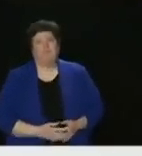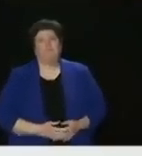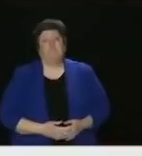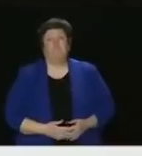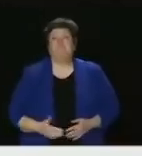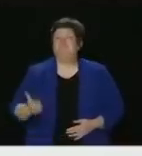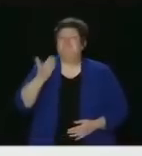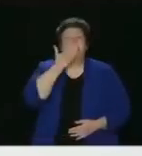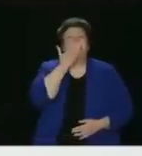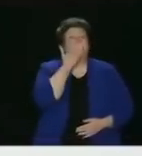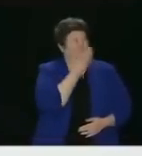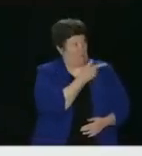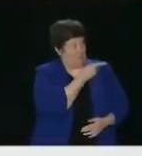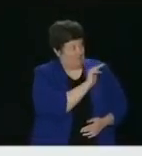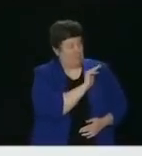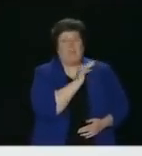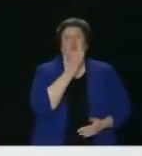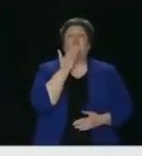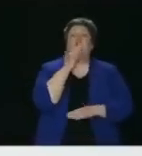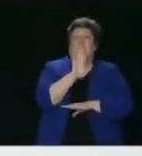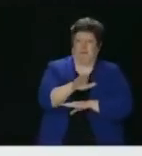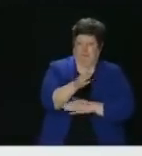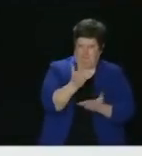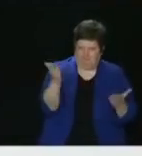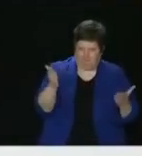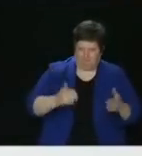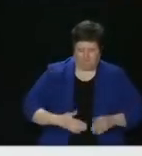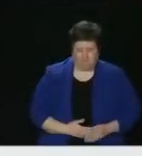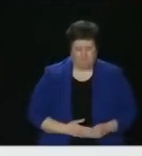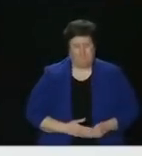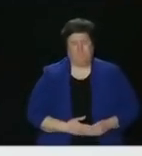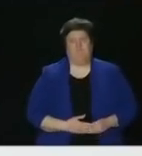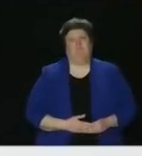Yeah, thank you very much, Prime Minister, and good afternoon, everyone.